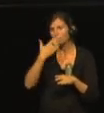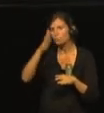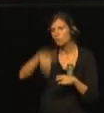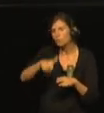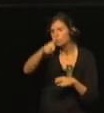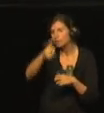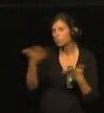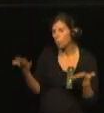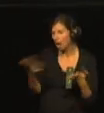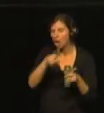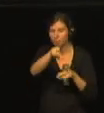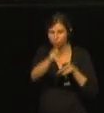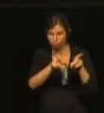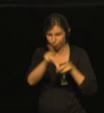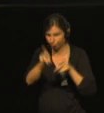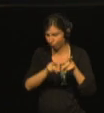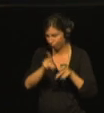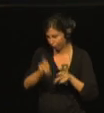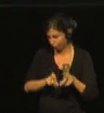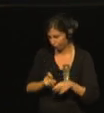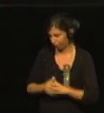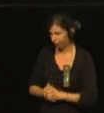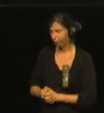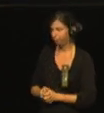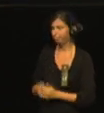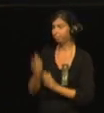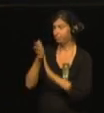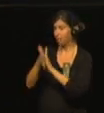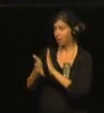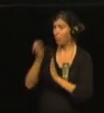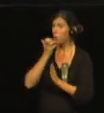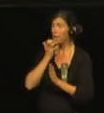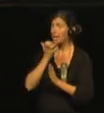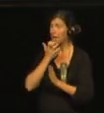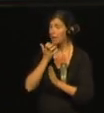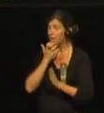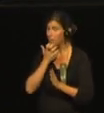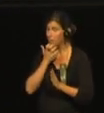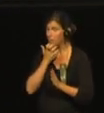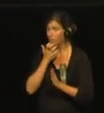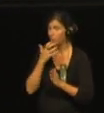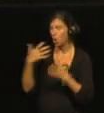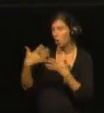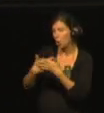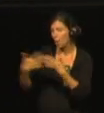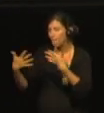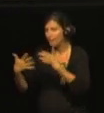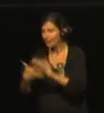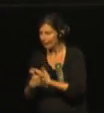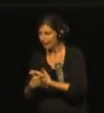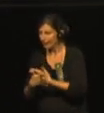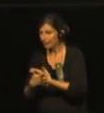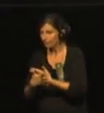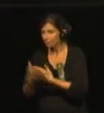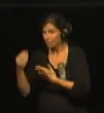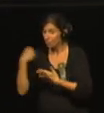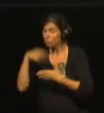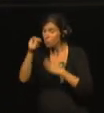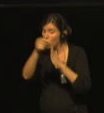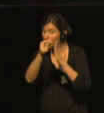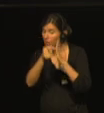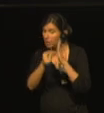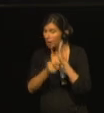So in this example, we combined these indicators into a deafblind